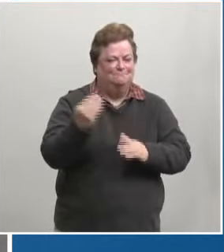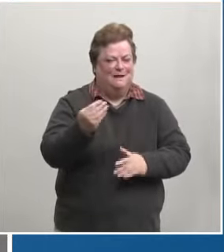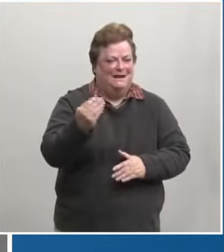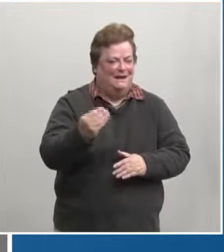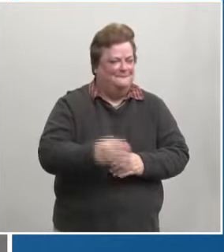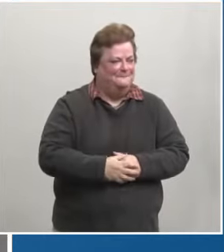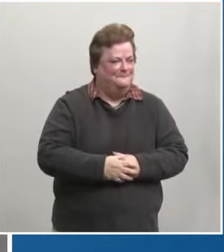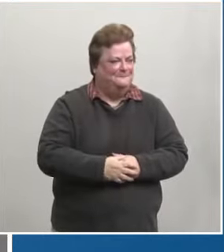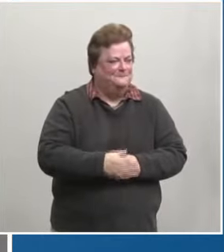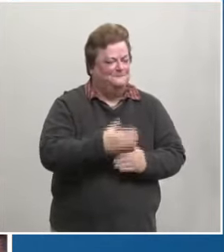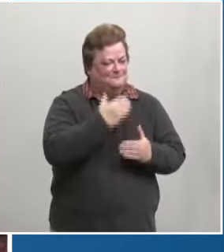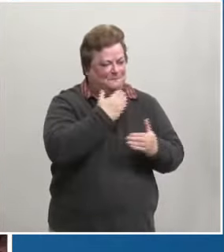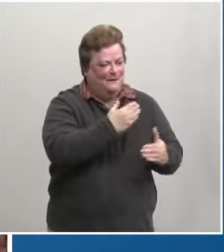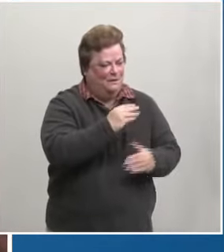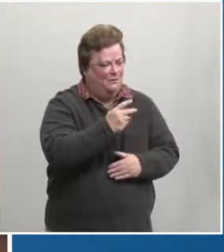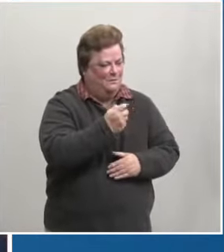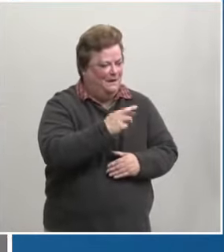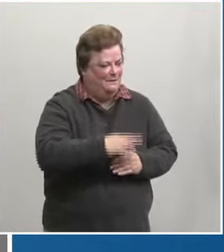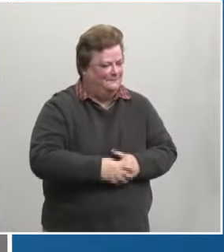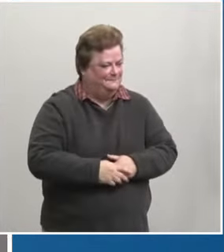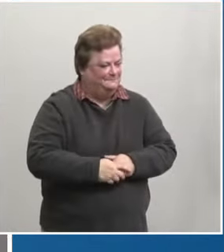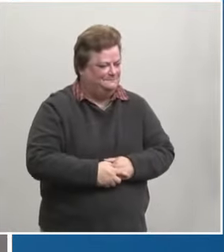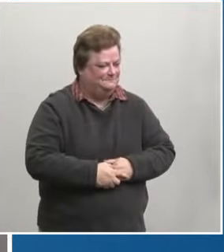morning. Mayor.